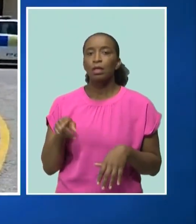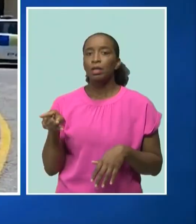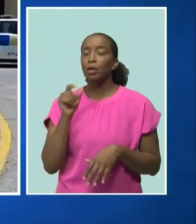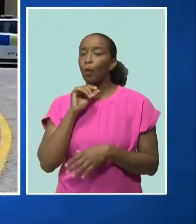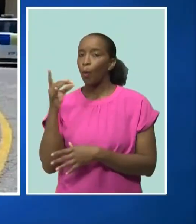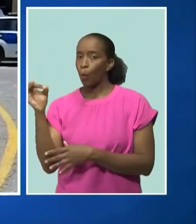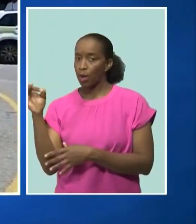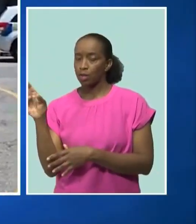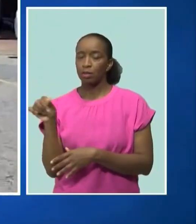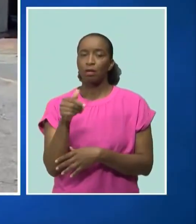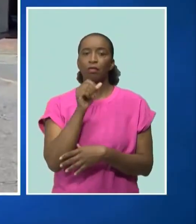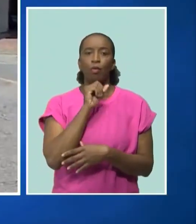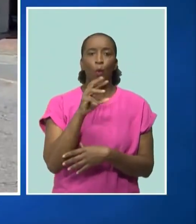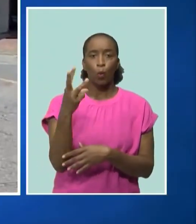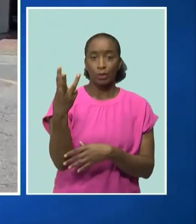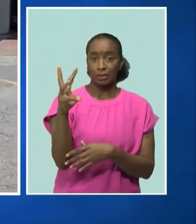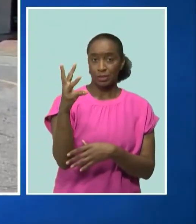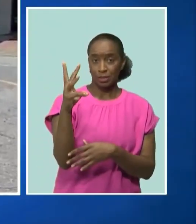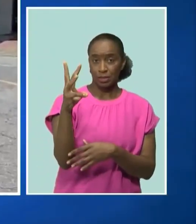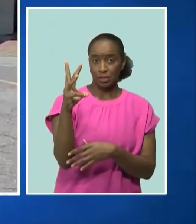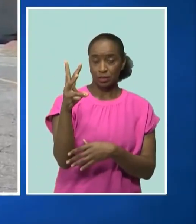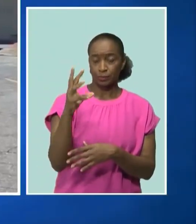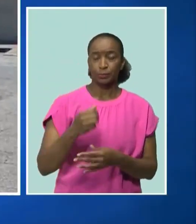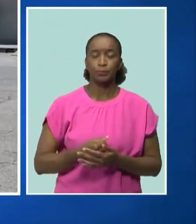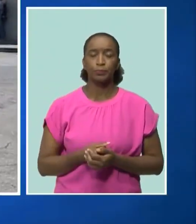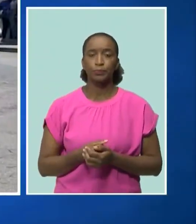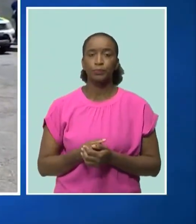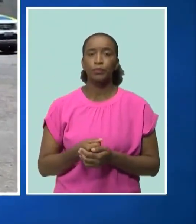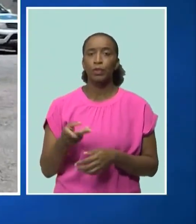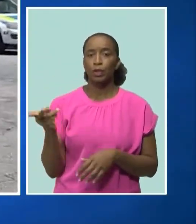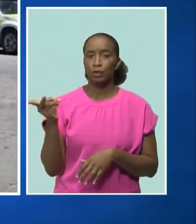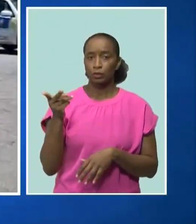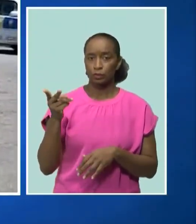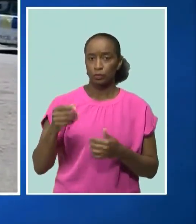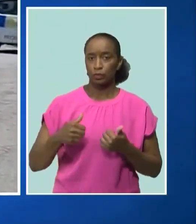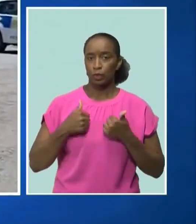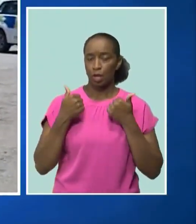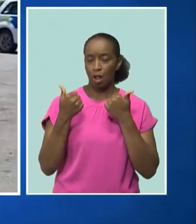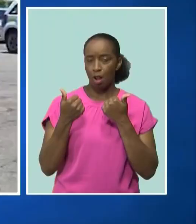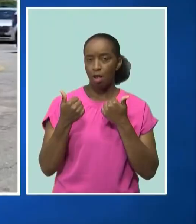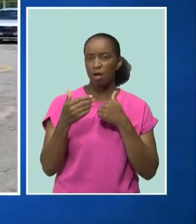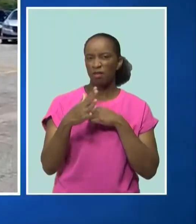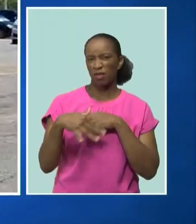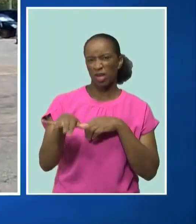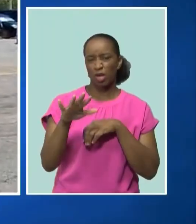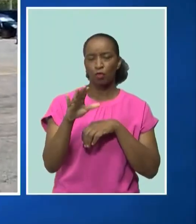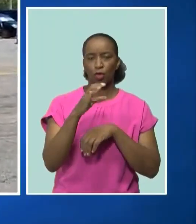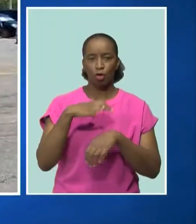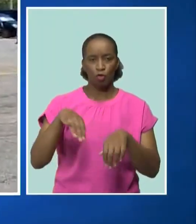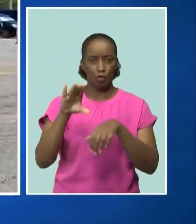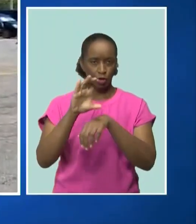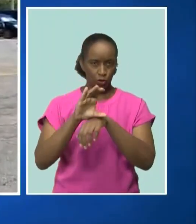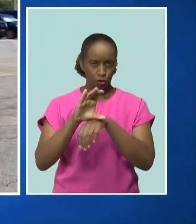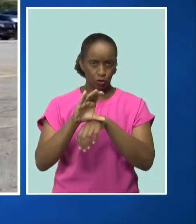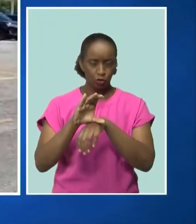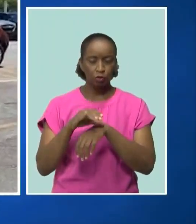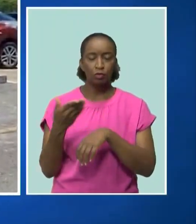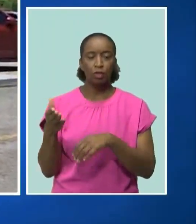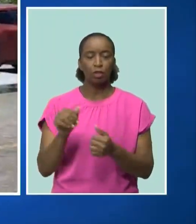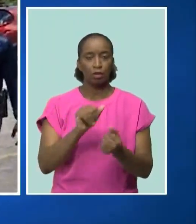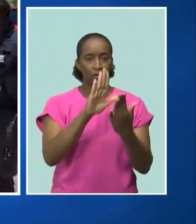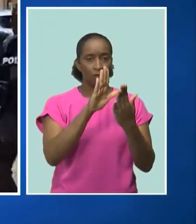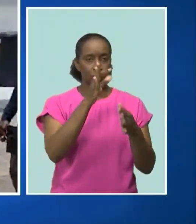and 16-year-old, both of Briar Hall Gardens in Christchurch. They appeared at the Oistins Magistrate